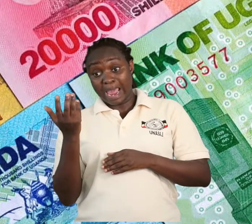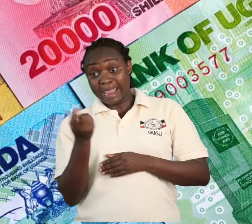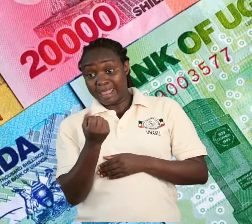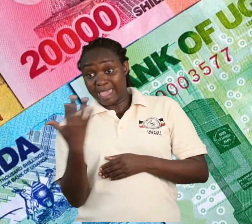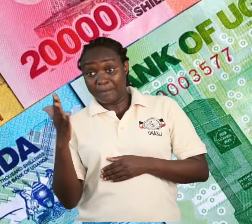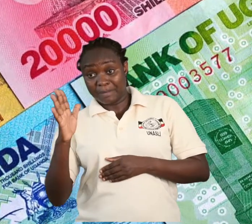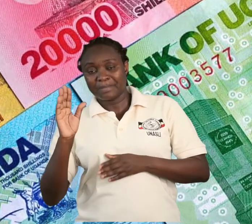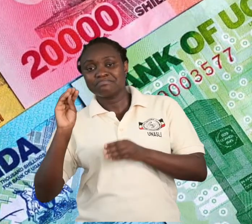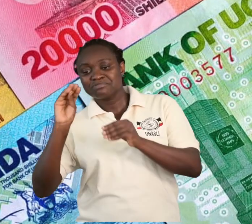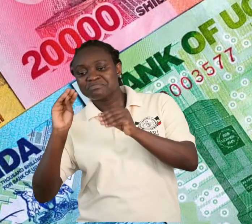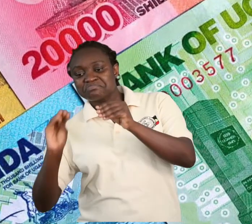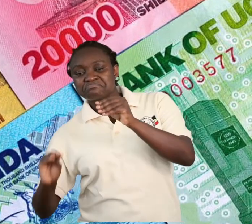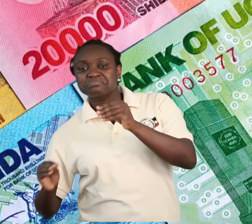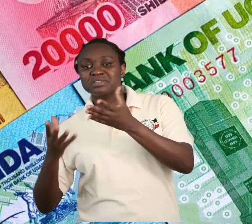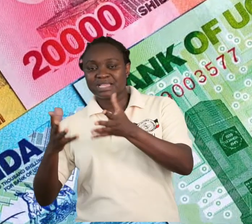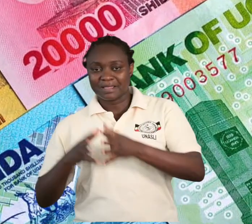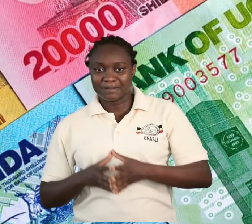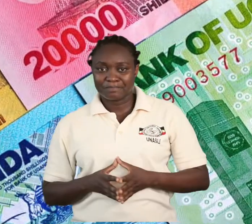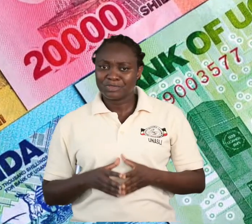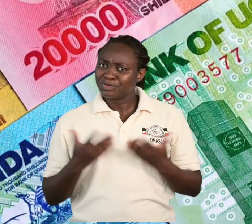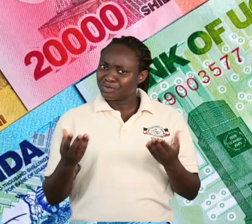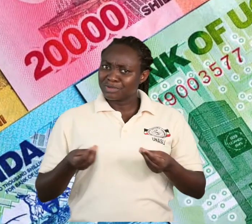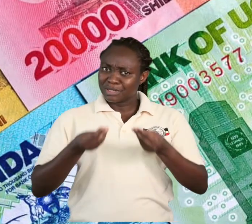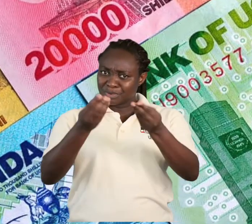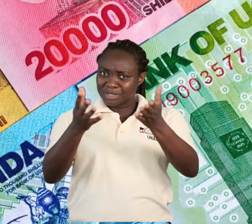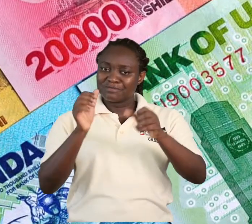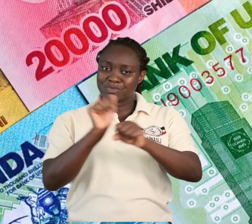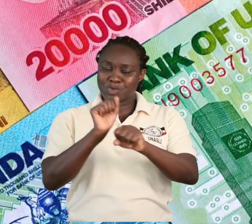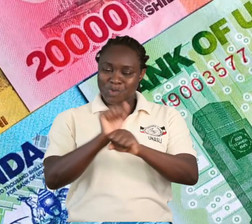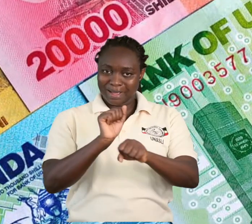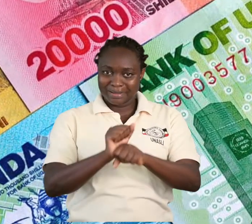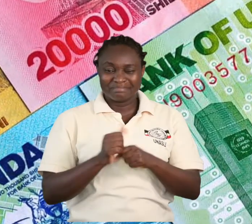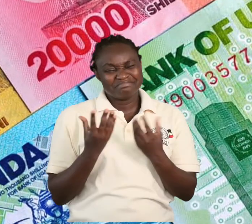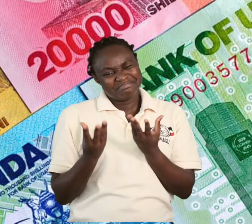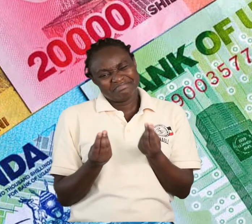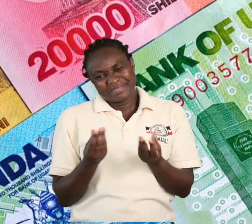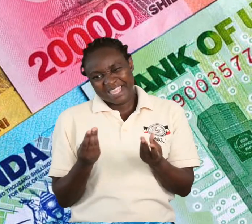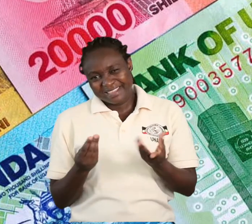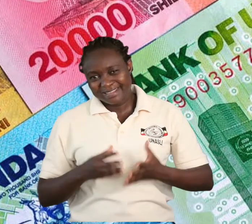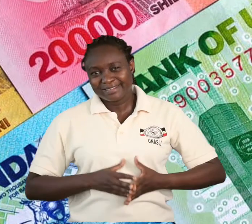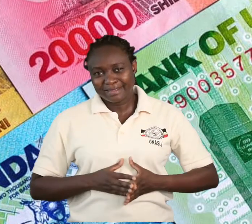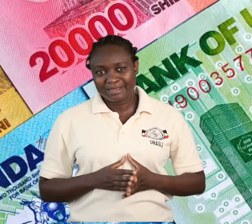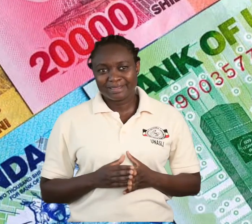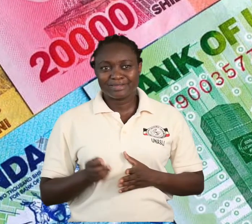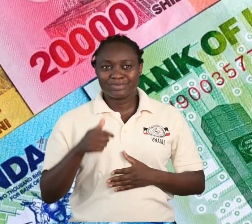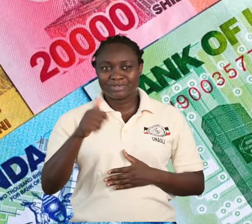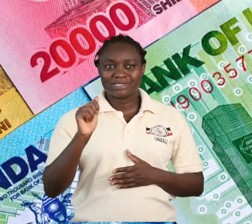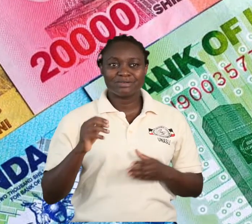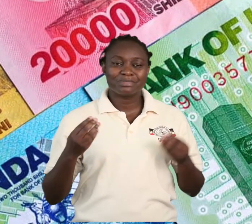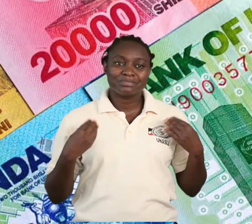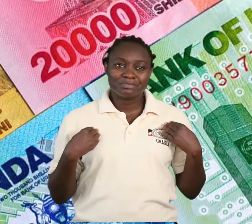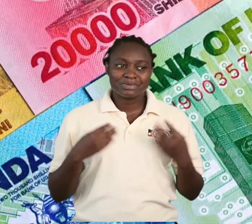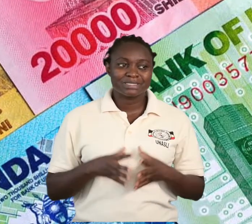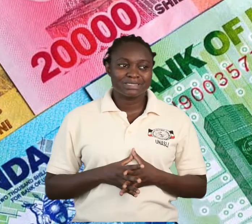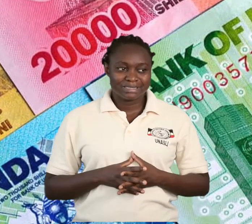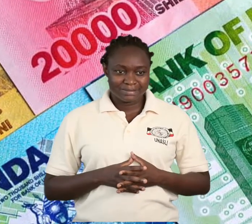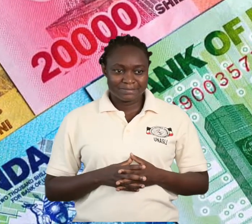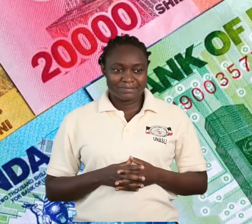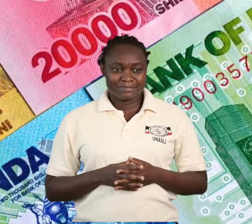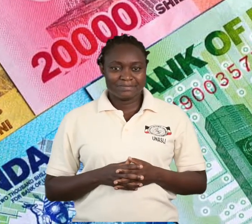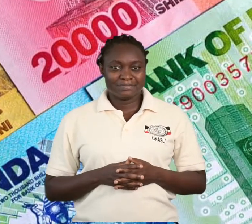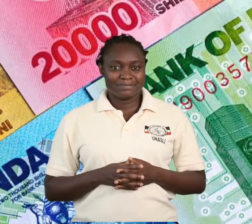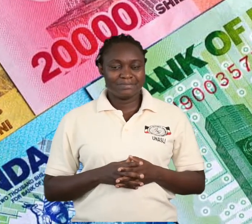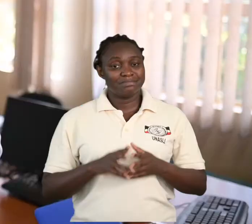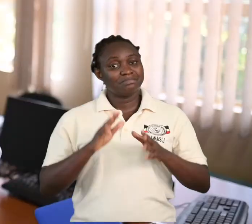So, I'm leaving you with this activity. It's a simple activity that you're going to work out at home. I